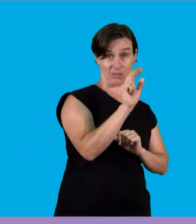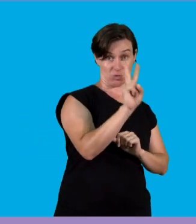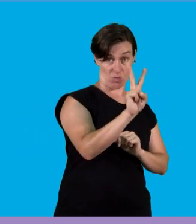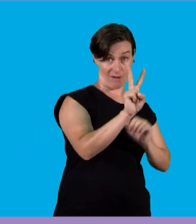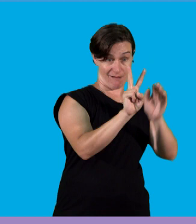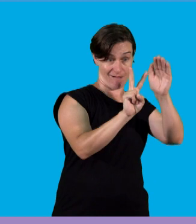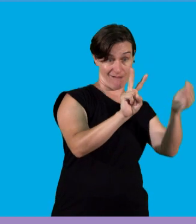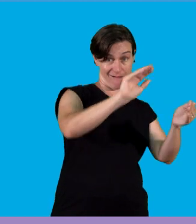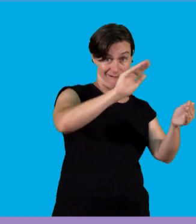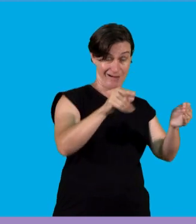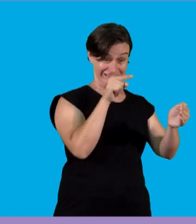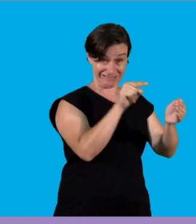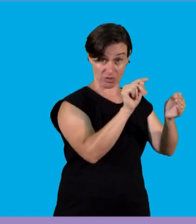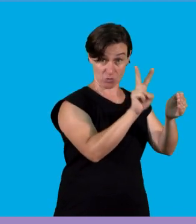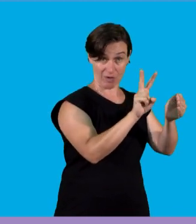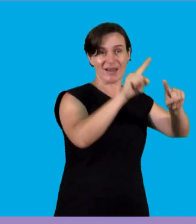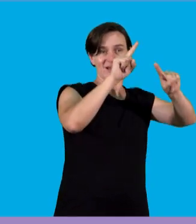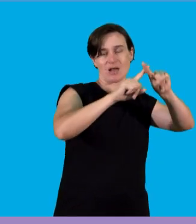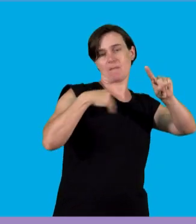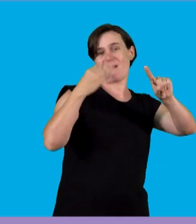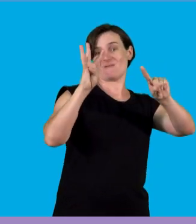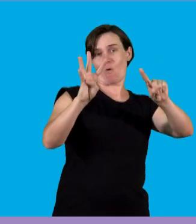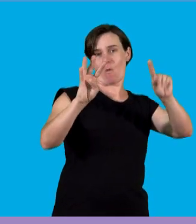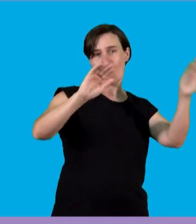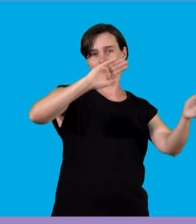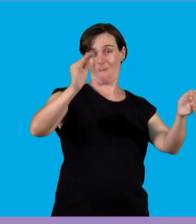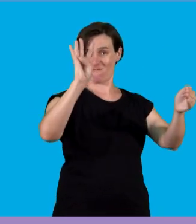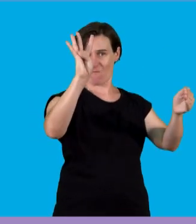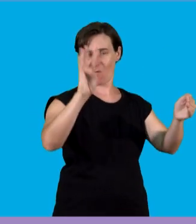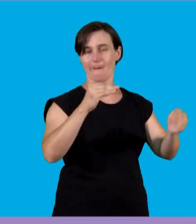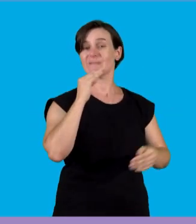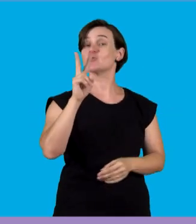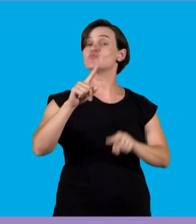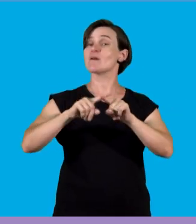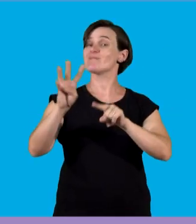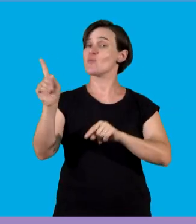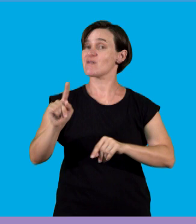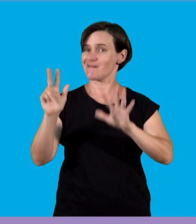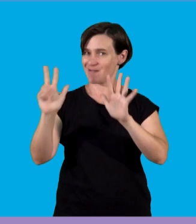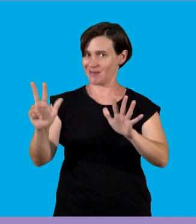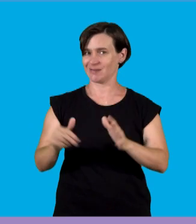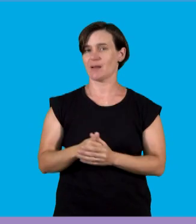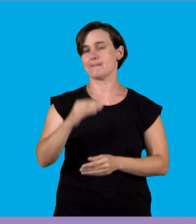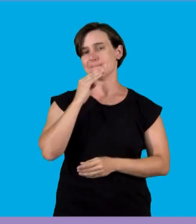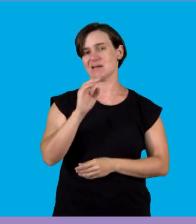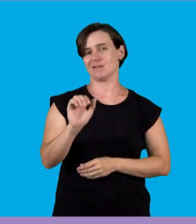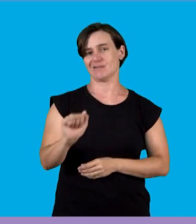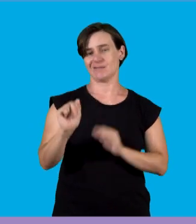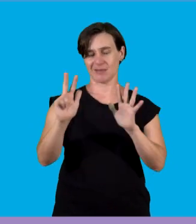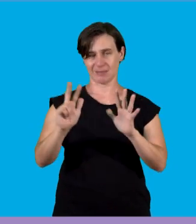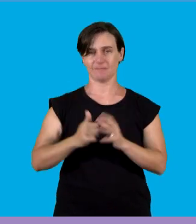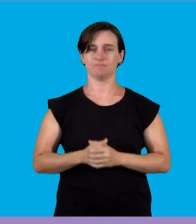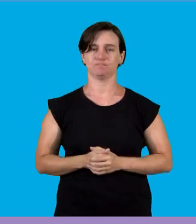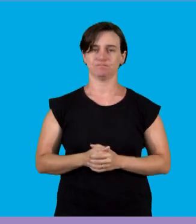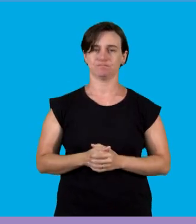the exponents 2 and we multiplied them. So 2 multiplied by 4, and then that gave us